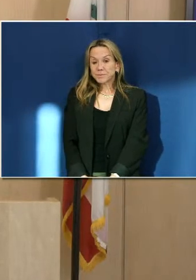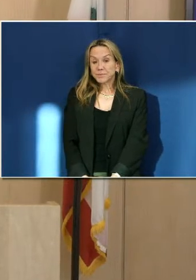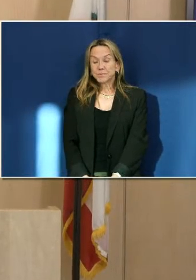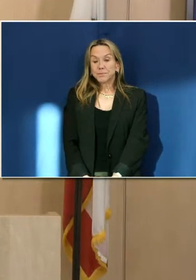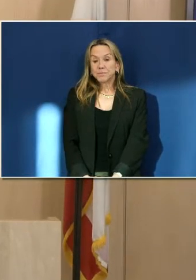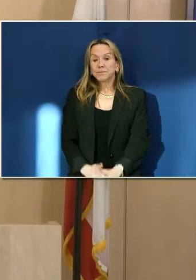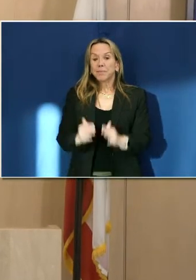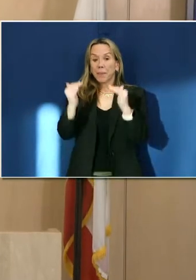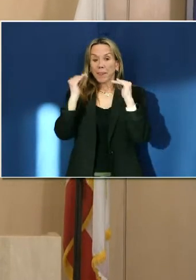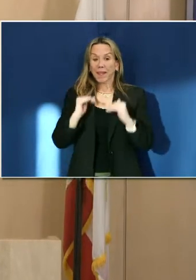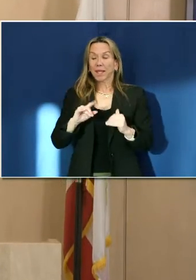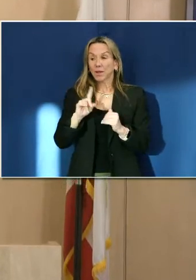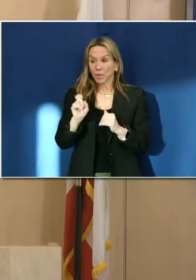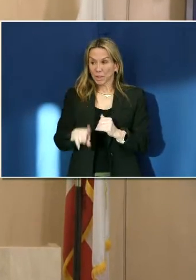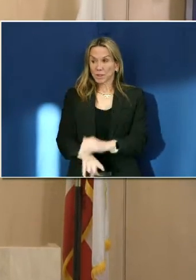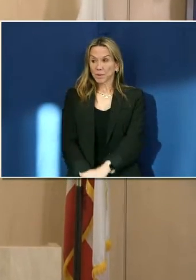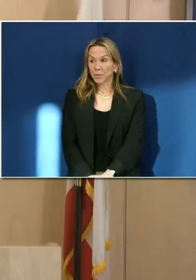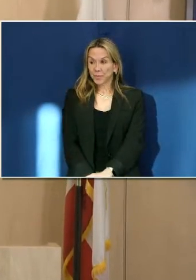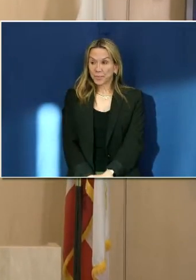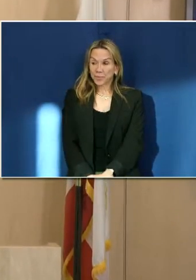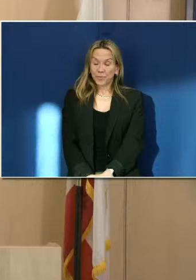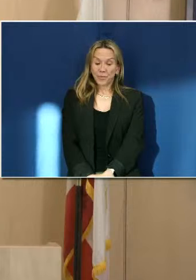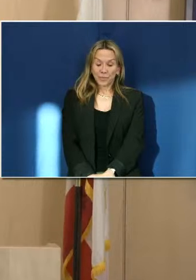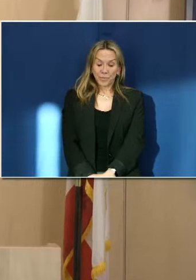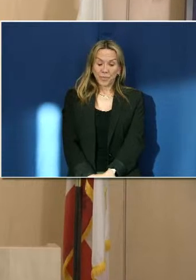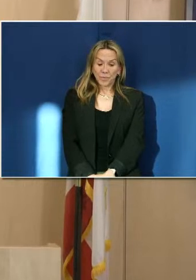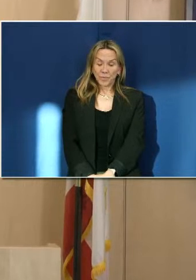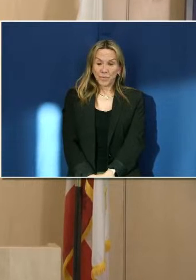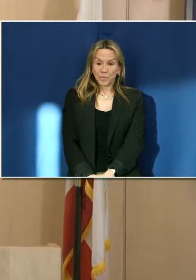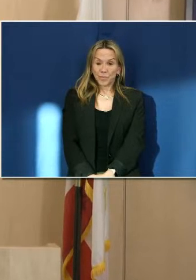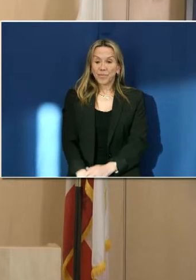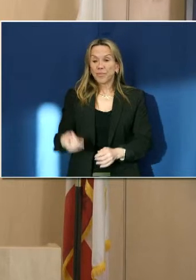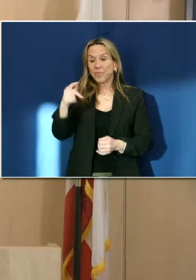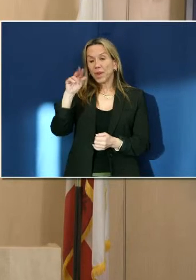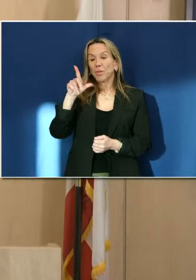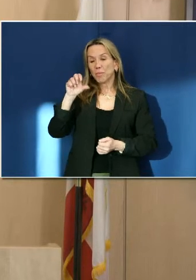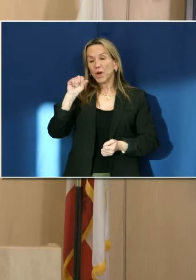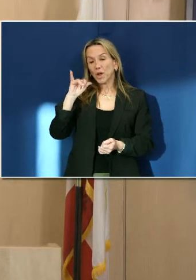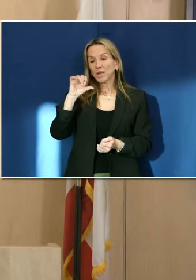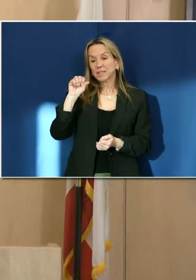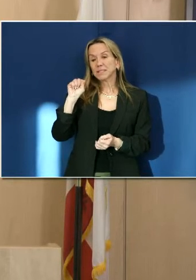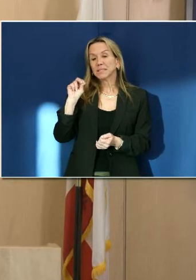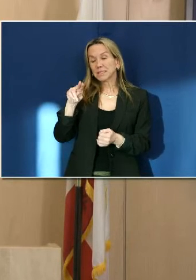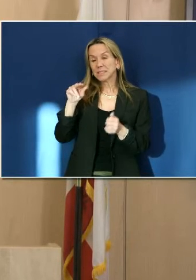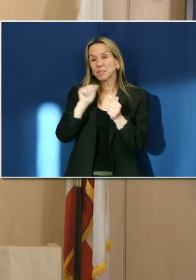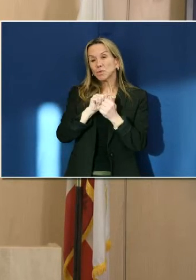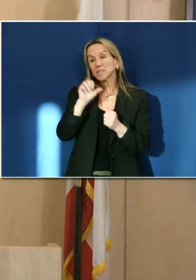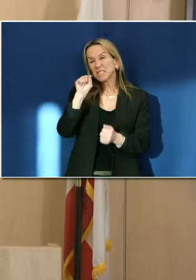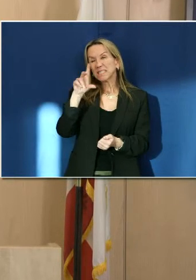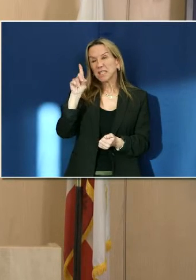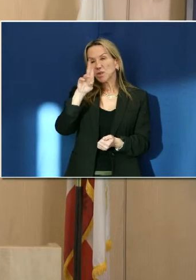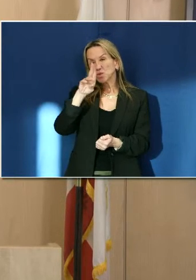Okay, we'll go to the next question. This question will be from Paul Sisson with the San Diego Union Tribune.